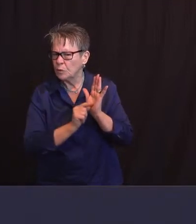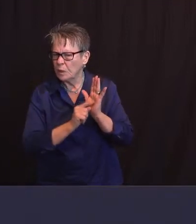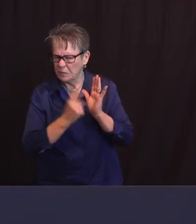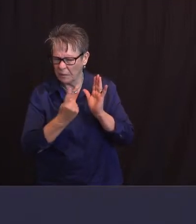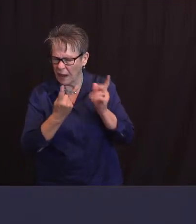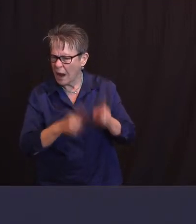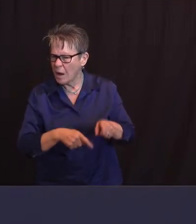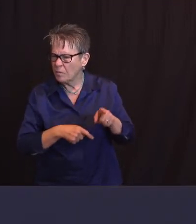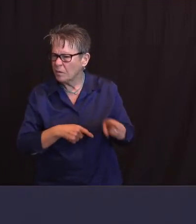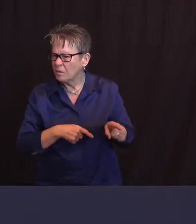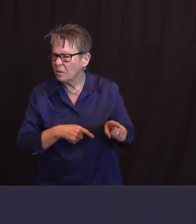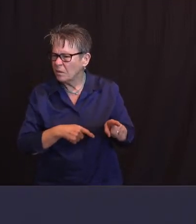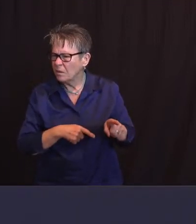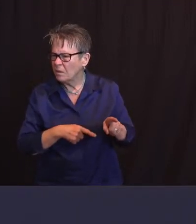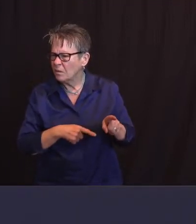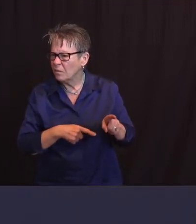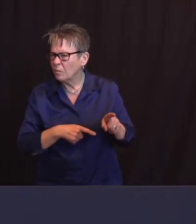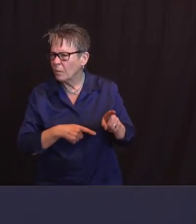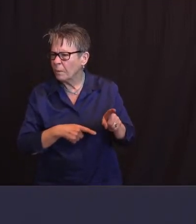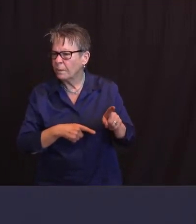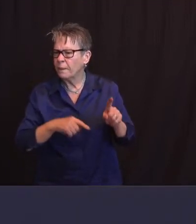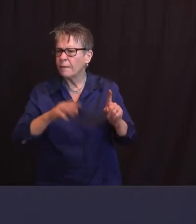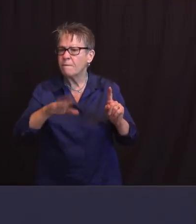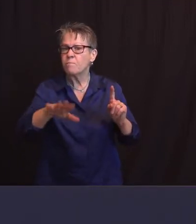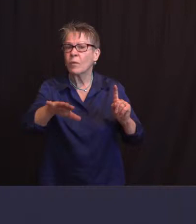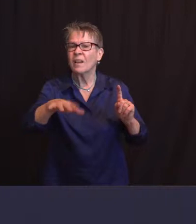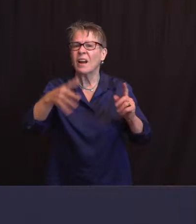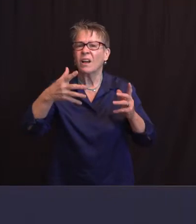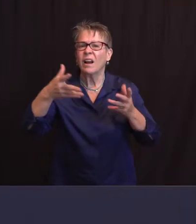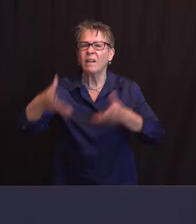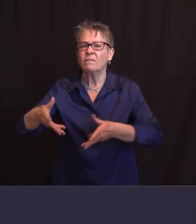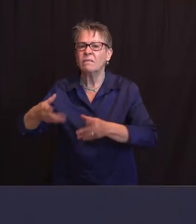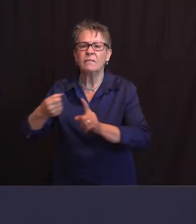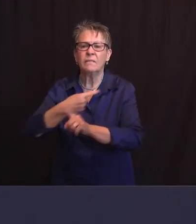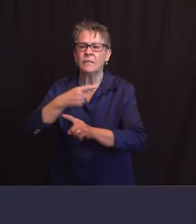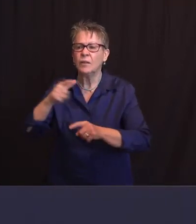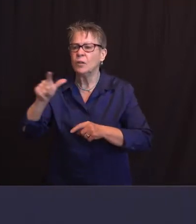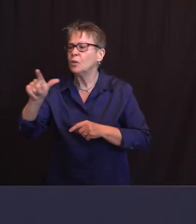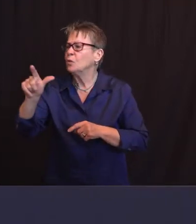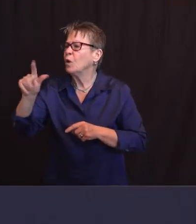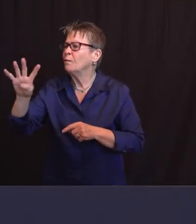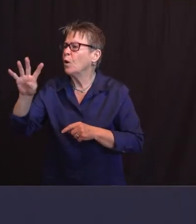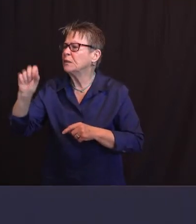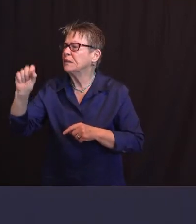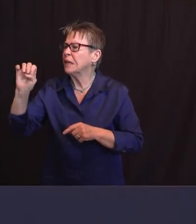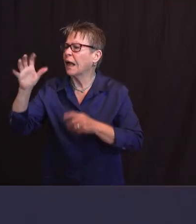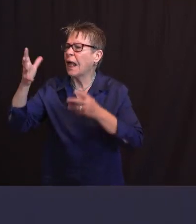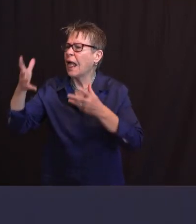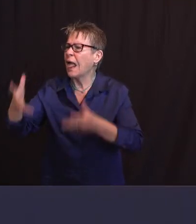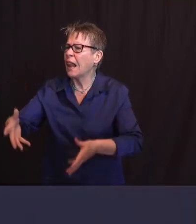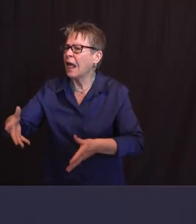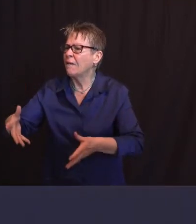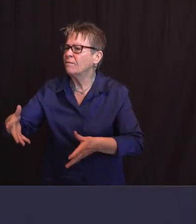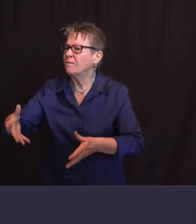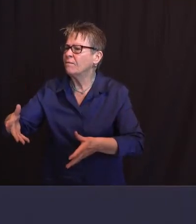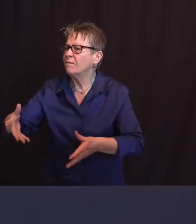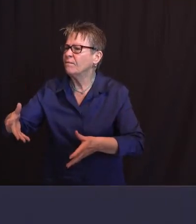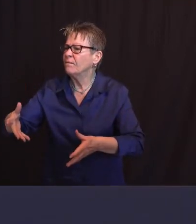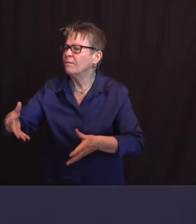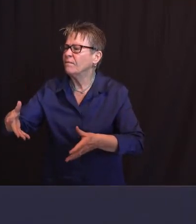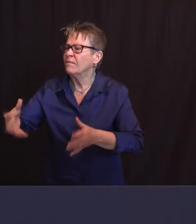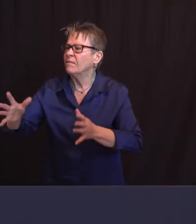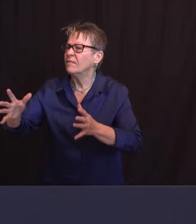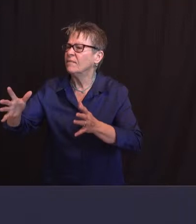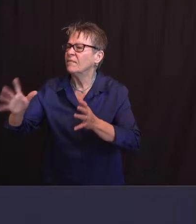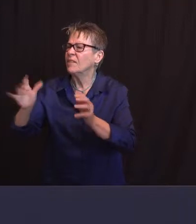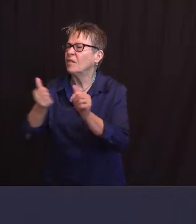Judy, I need you to put some prayers to work over there for the next 24 seconds. I've got no real